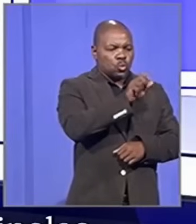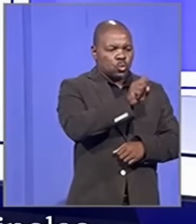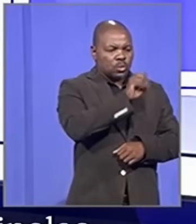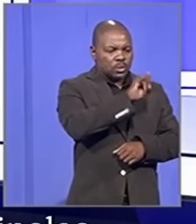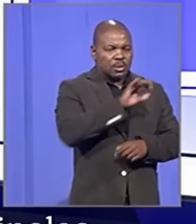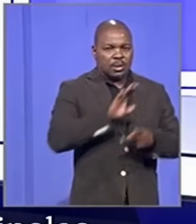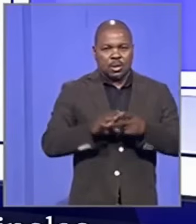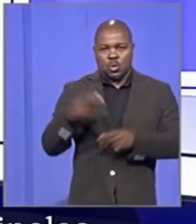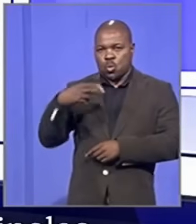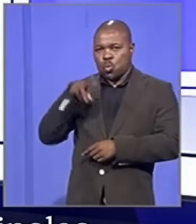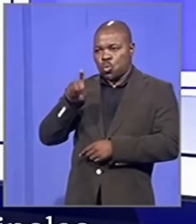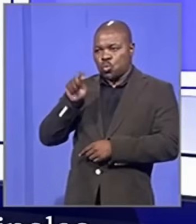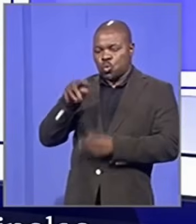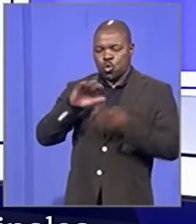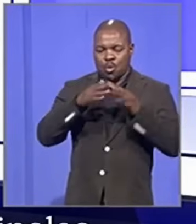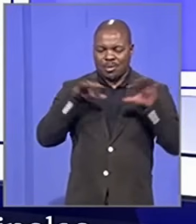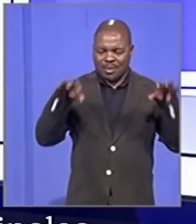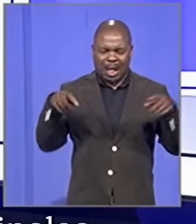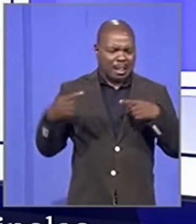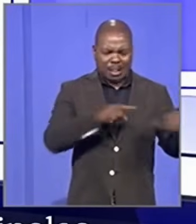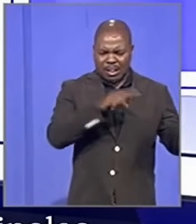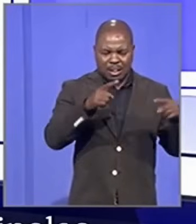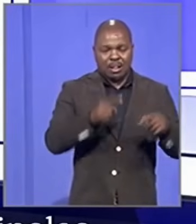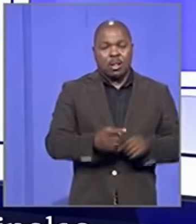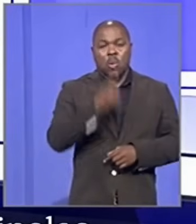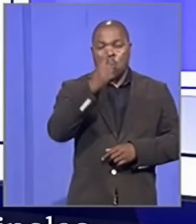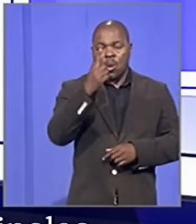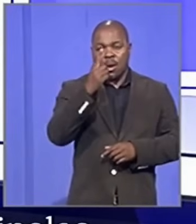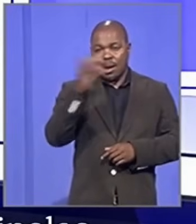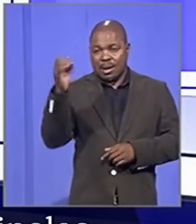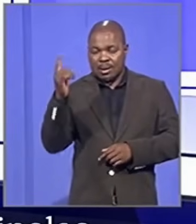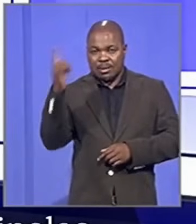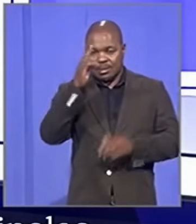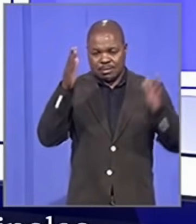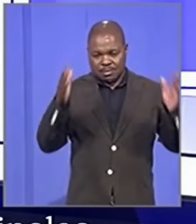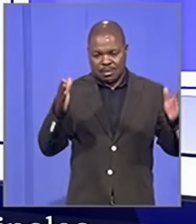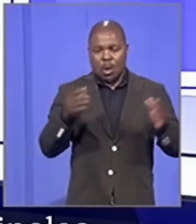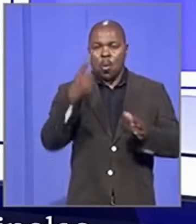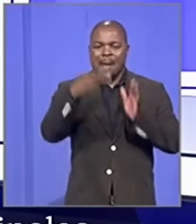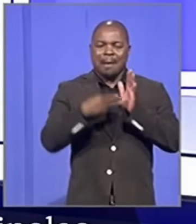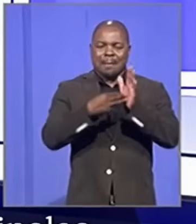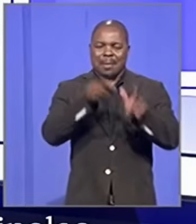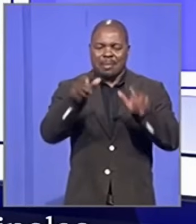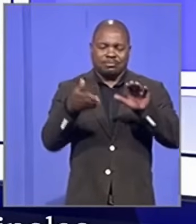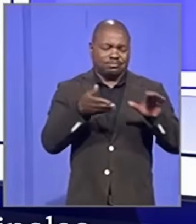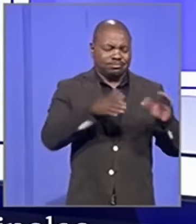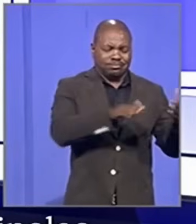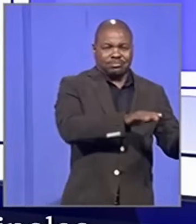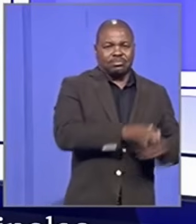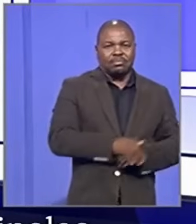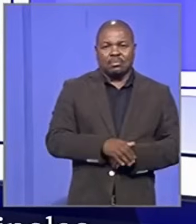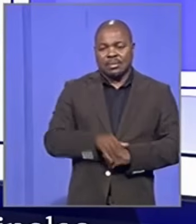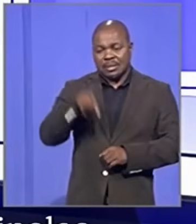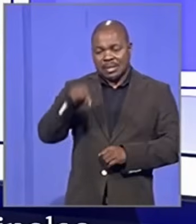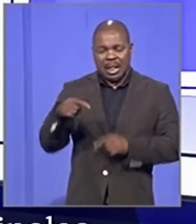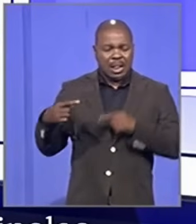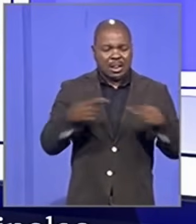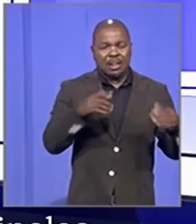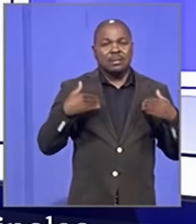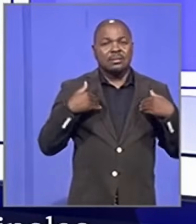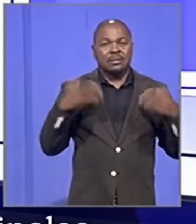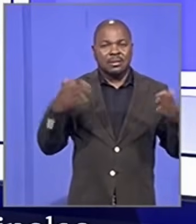wa Mahutus moo go hlokofetšego batho ba go balago milione mo matšatšing a lekgolo. Ntwa yeo ya bana ba thari ka Rwanda e thomile ka la